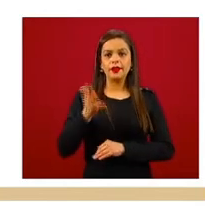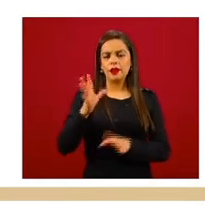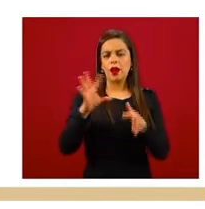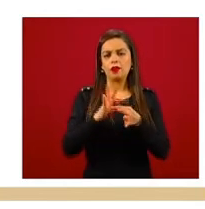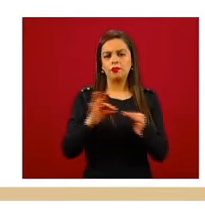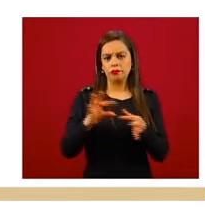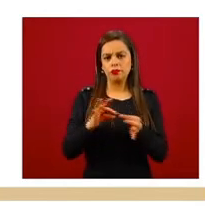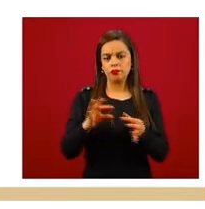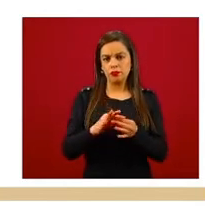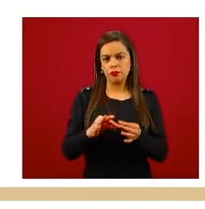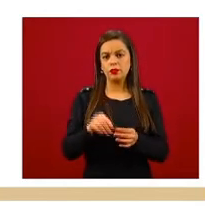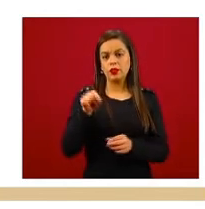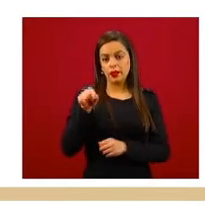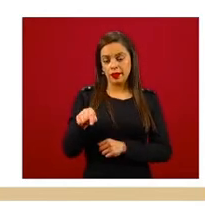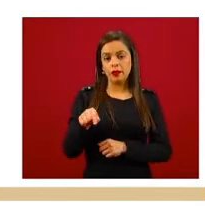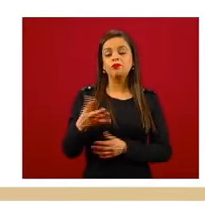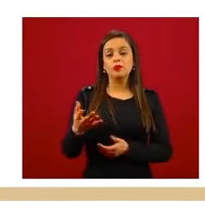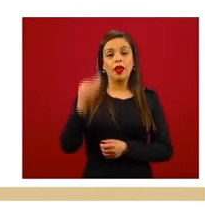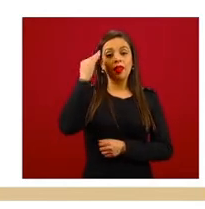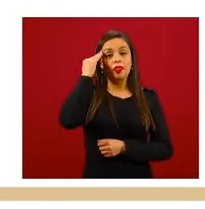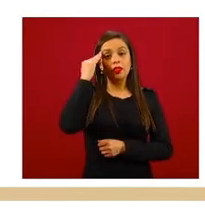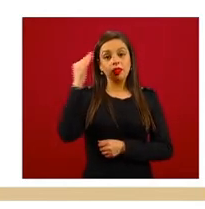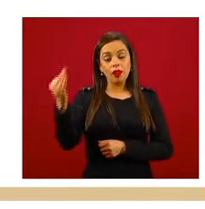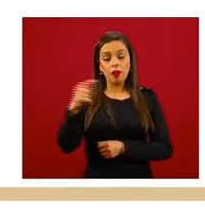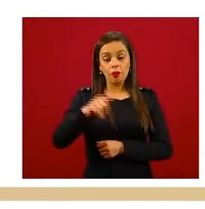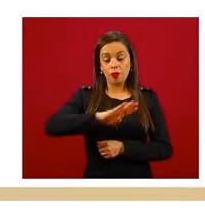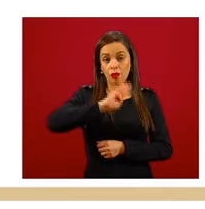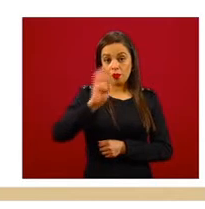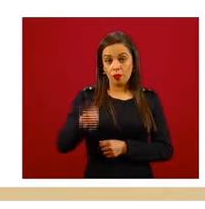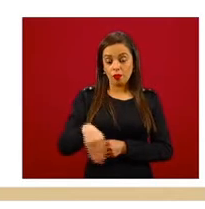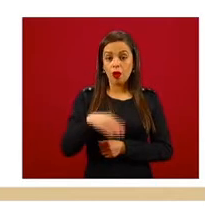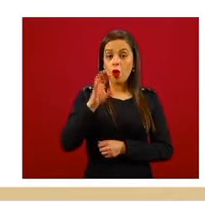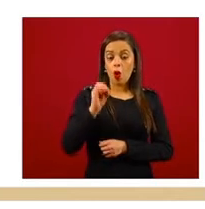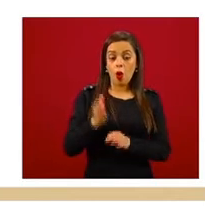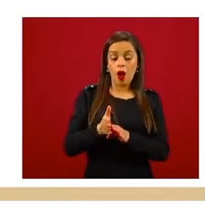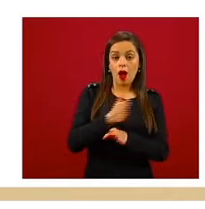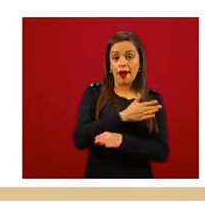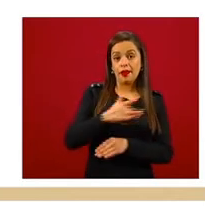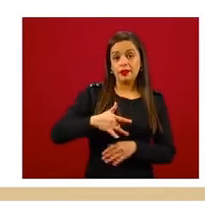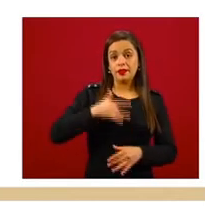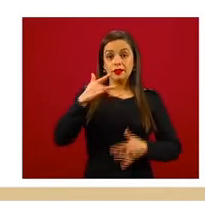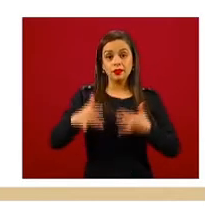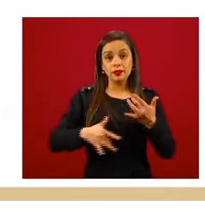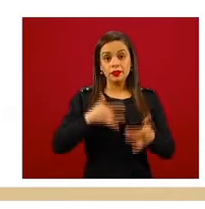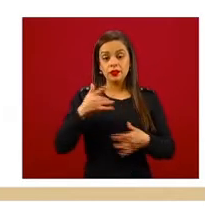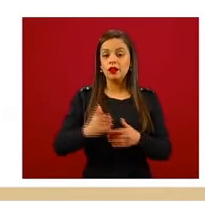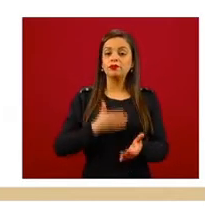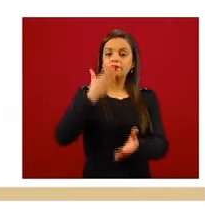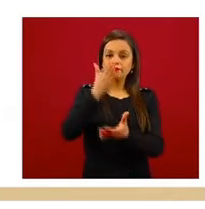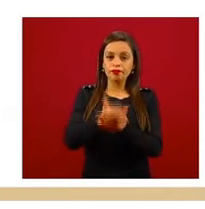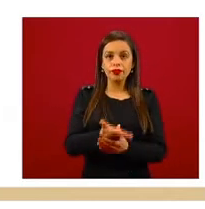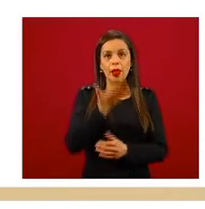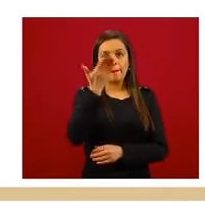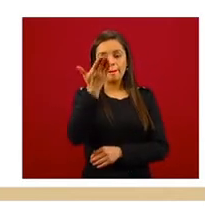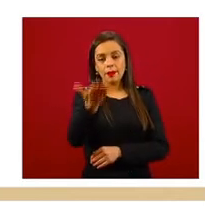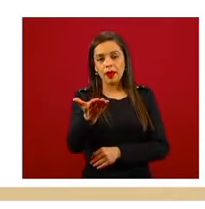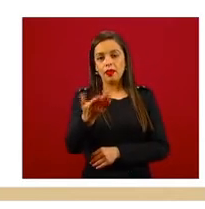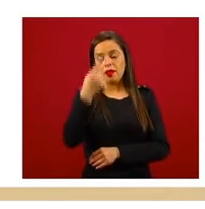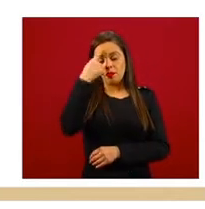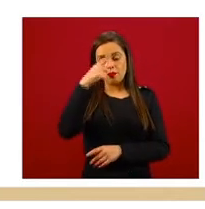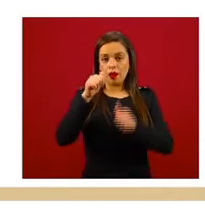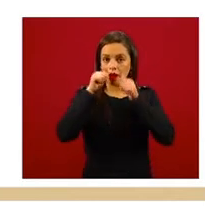also explained that this phenomenon is brought about due to the time from they began to have some